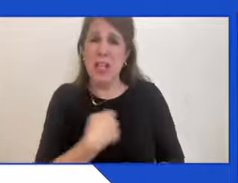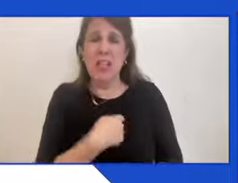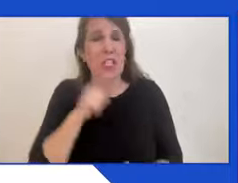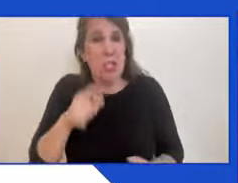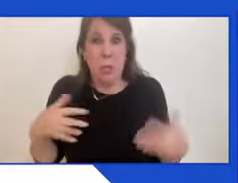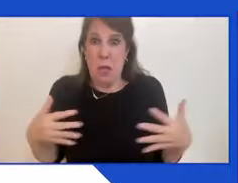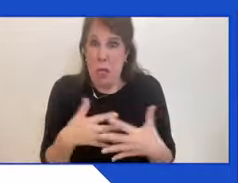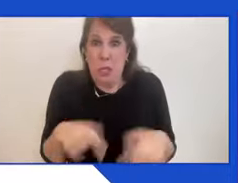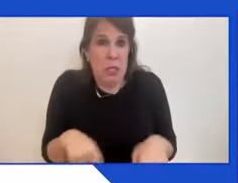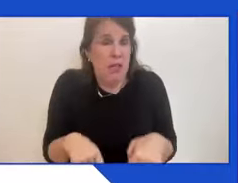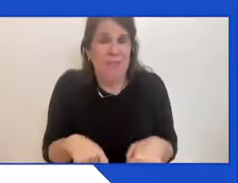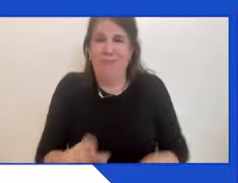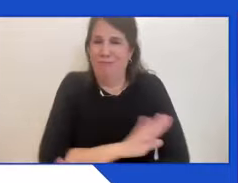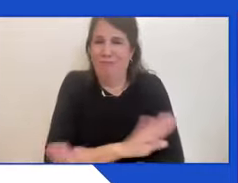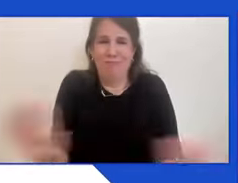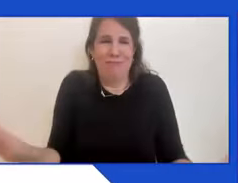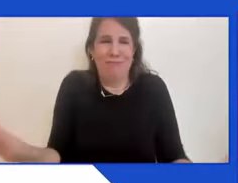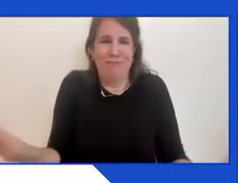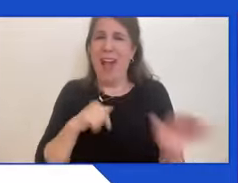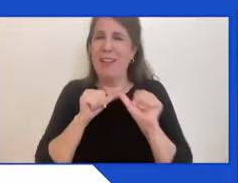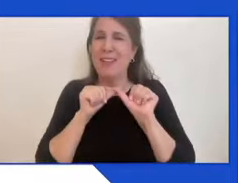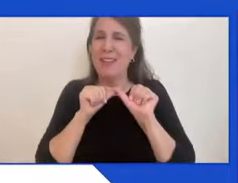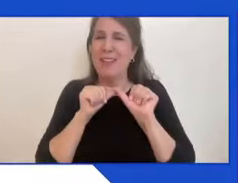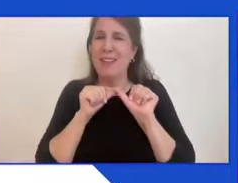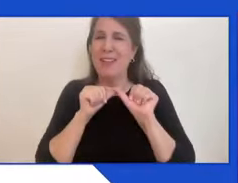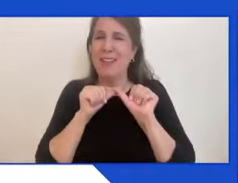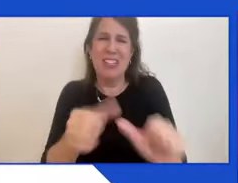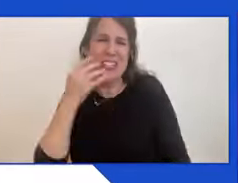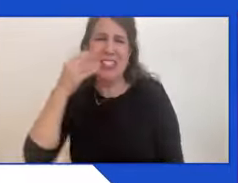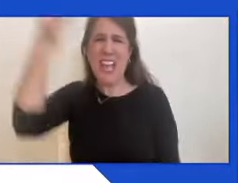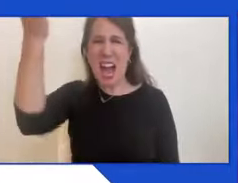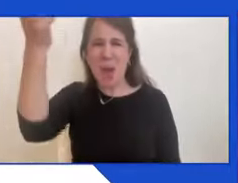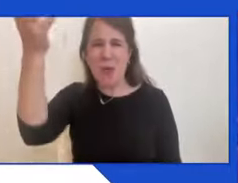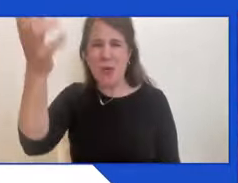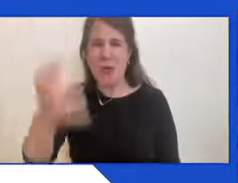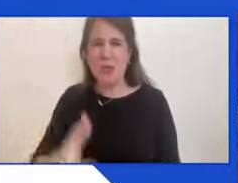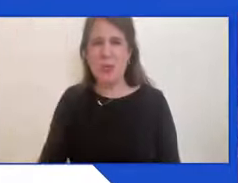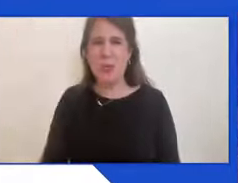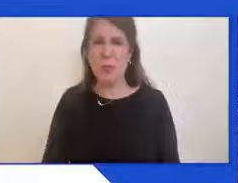fear, I will continue to shout!